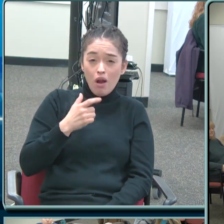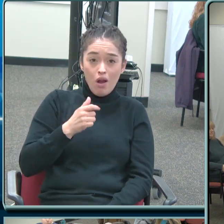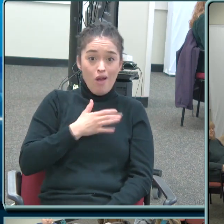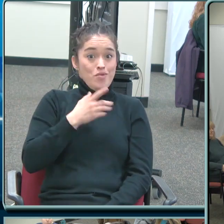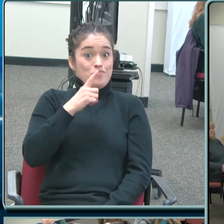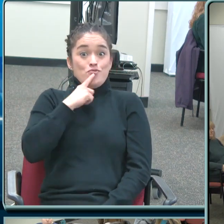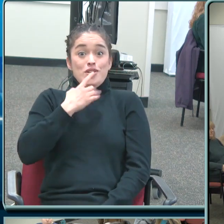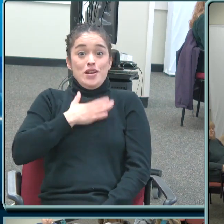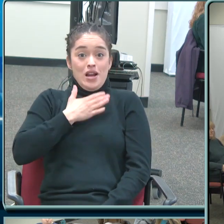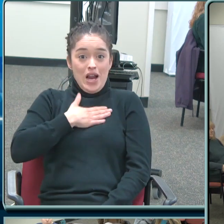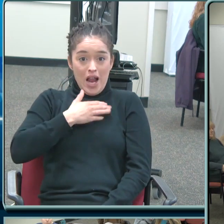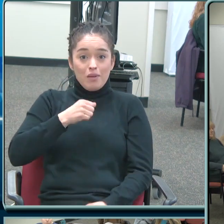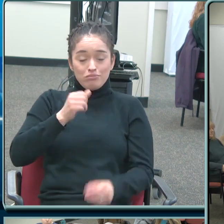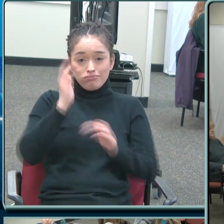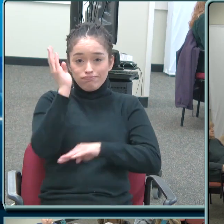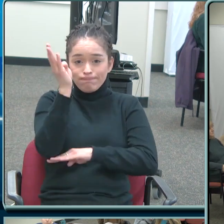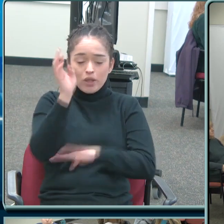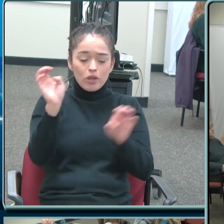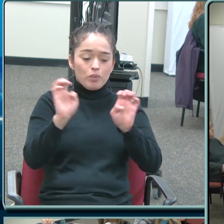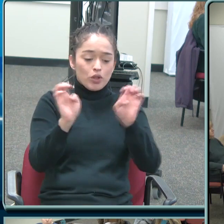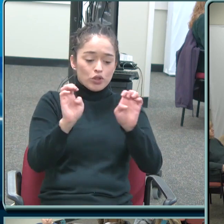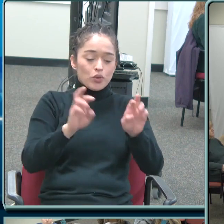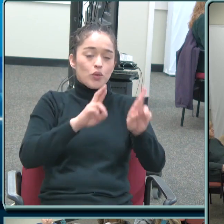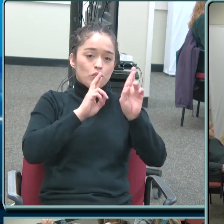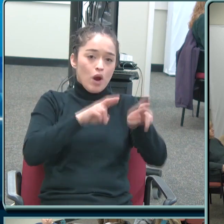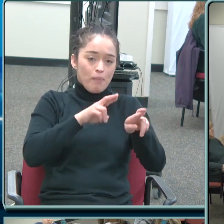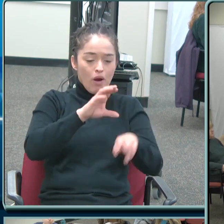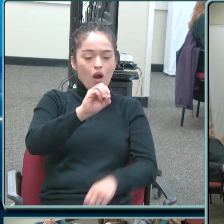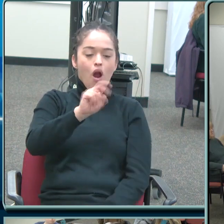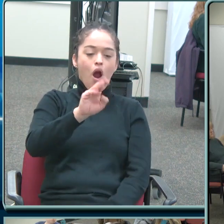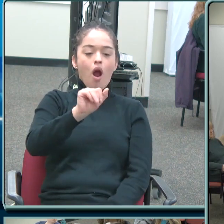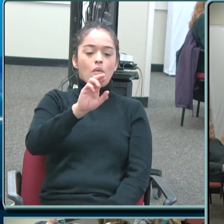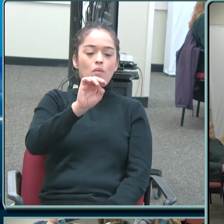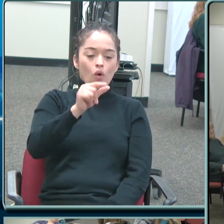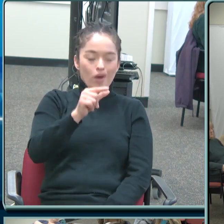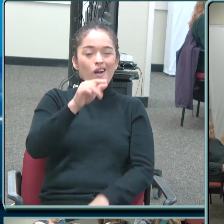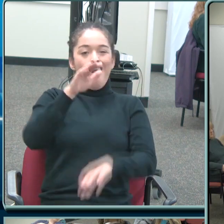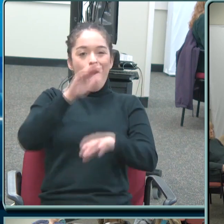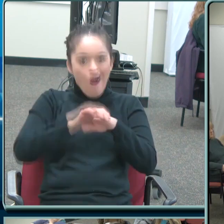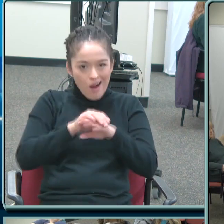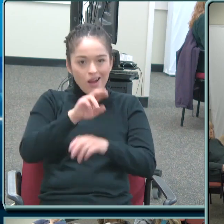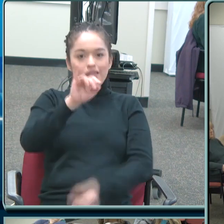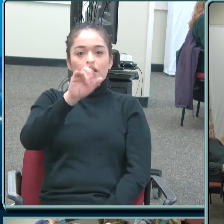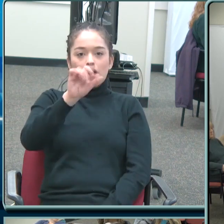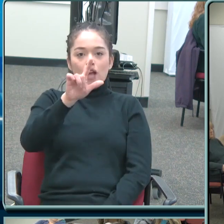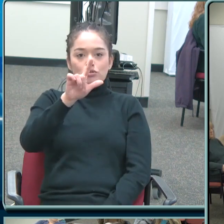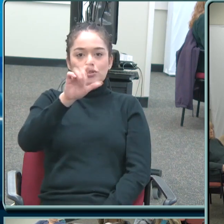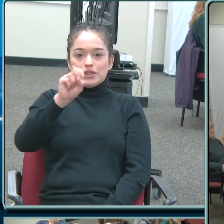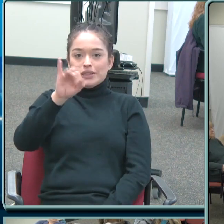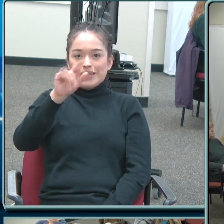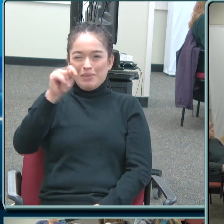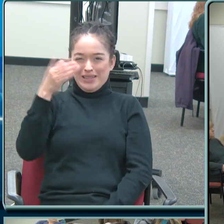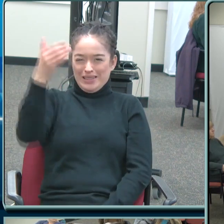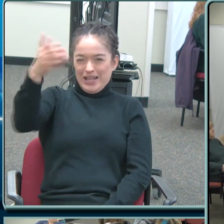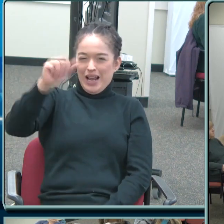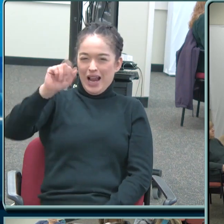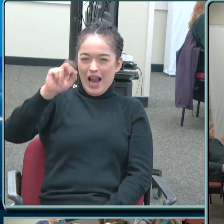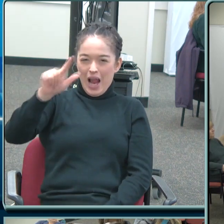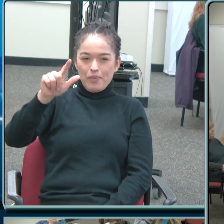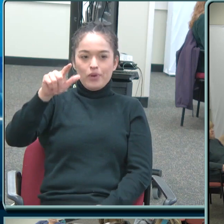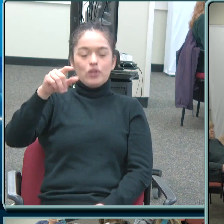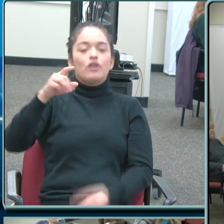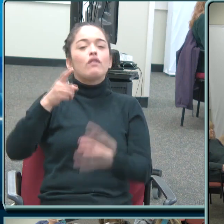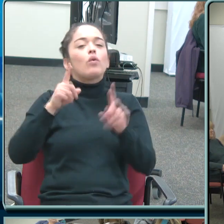presenting our Emergency Preparedness and Response Onboarding Guide at the National Preparedness Summit in April through the